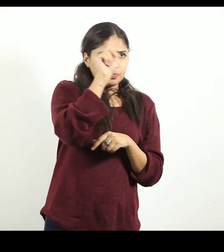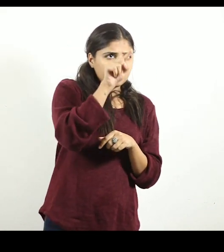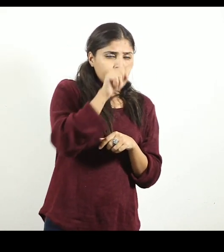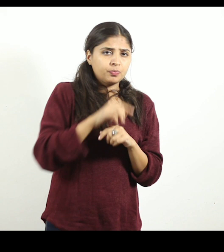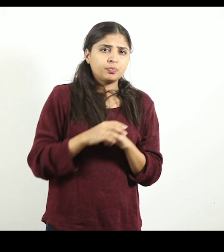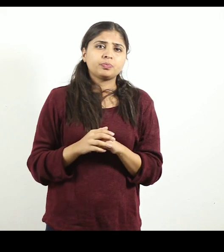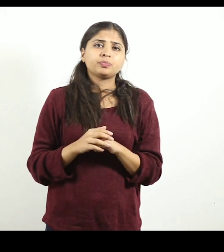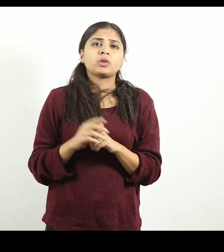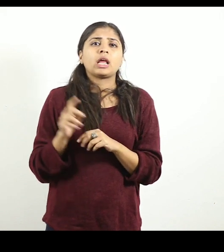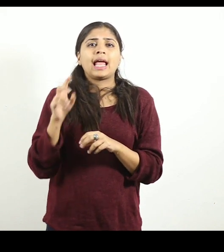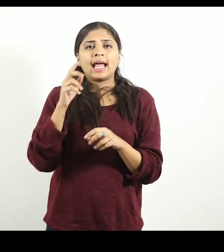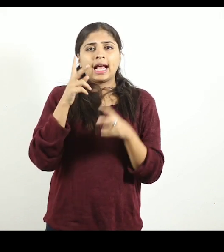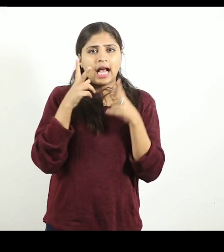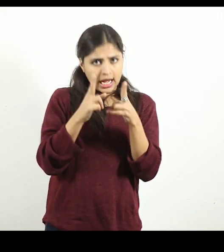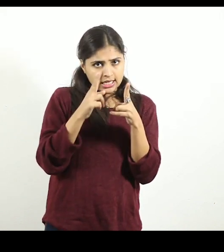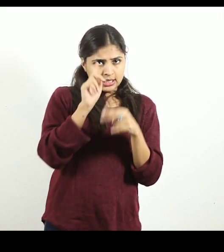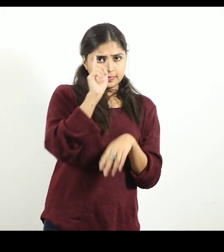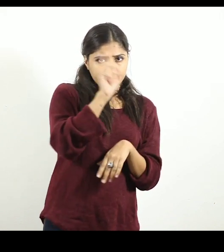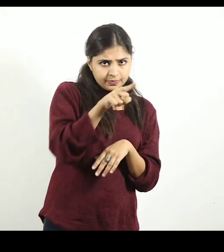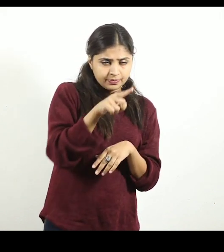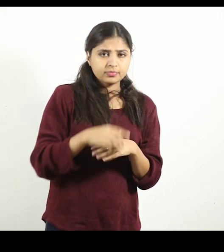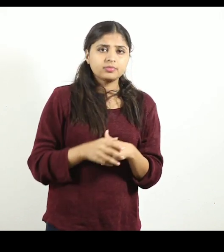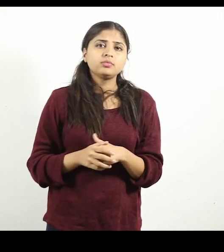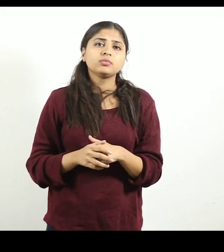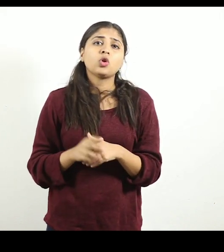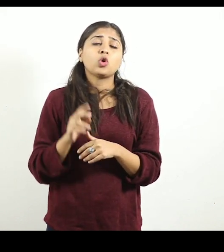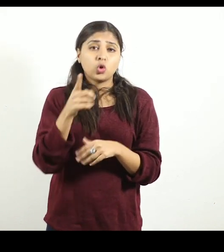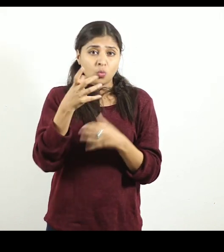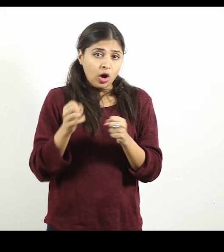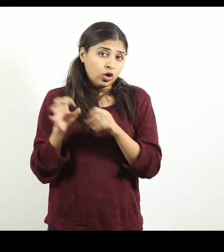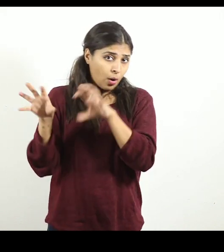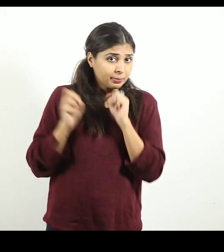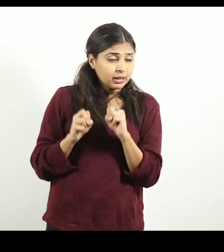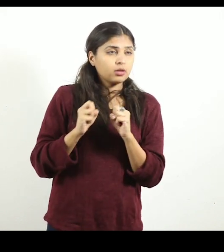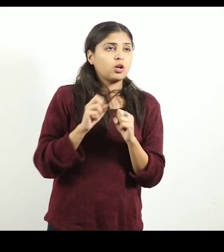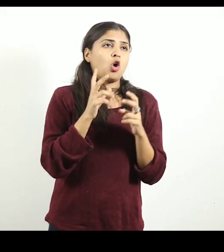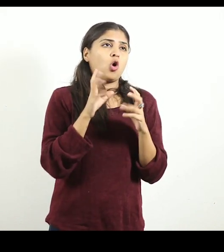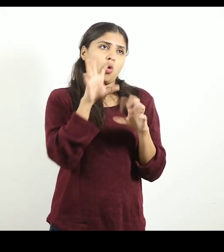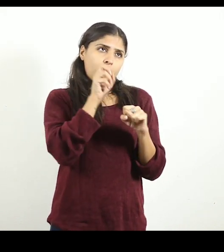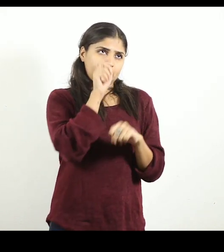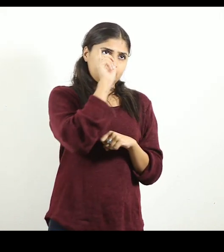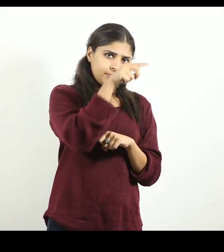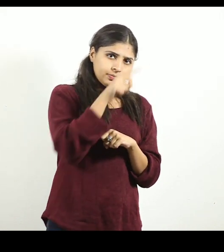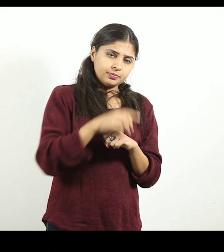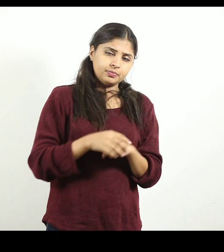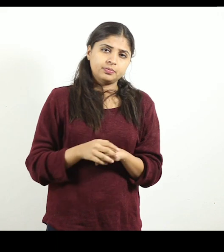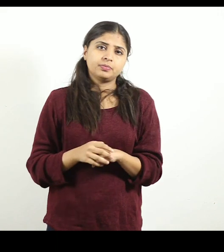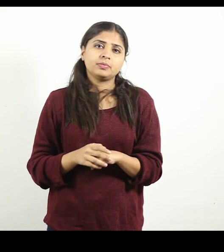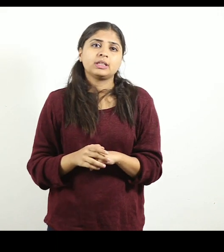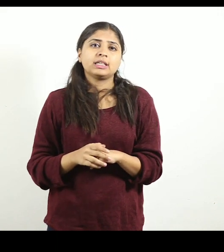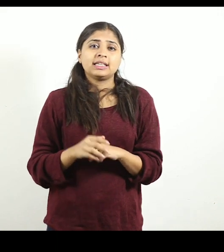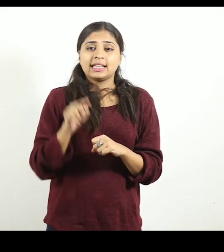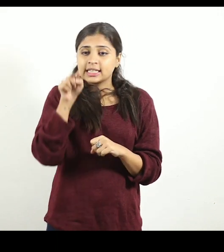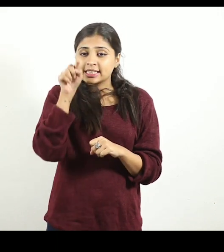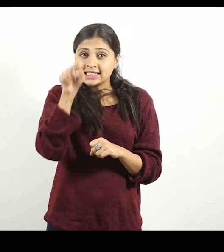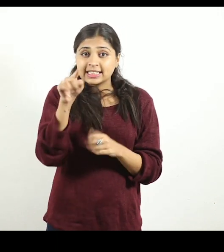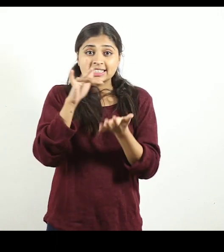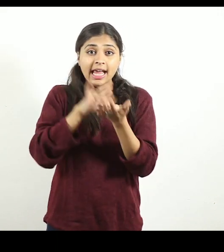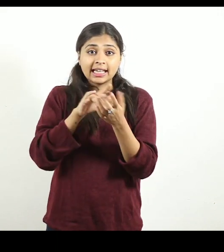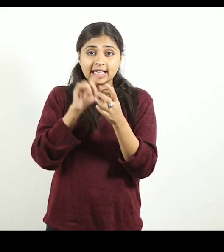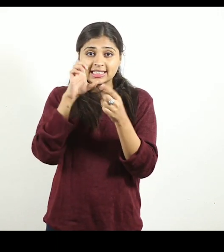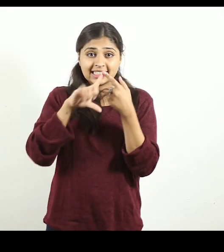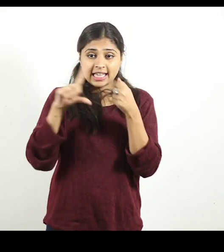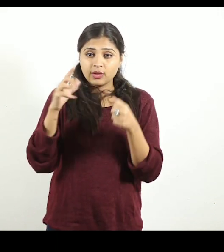To copy cell, click Copy. Number 3. Click in the center of the cell you would like to paste the information